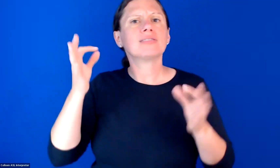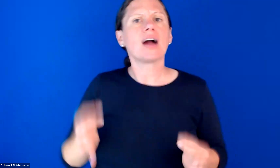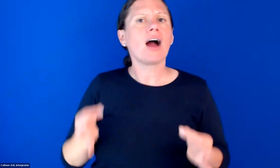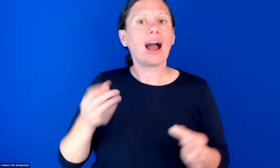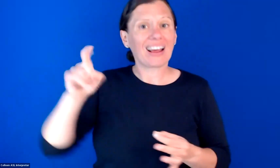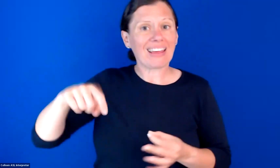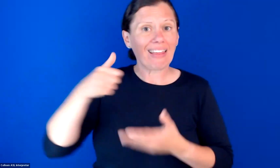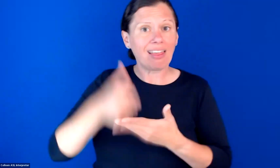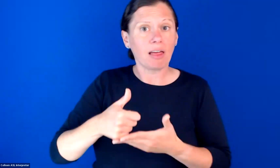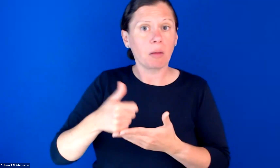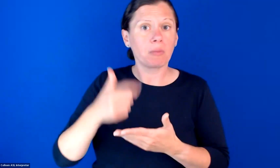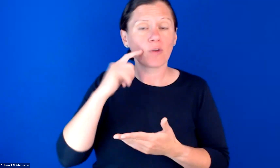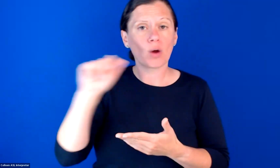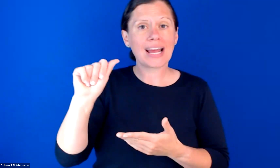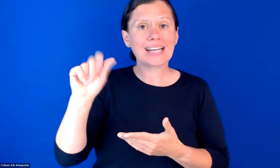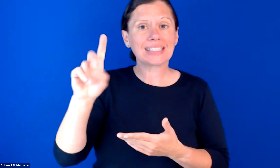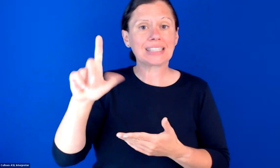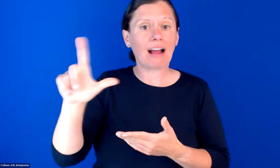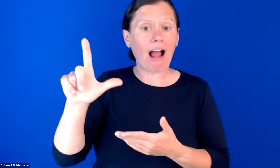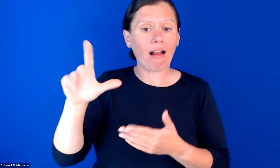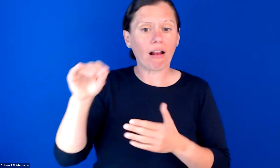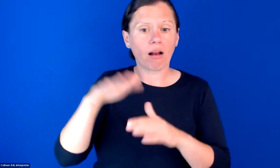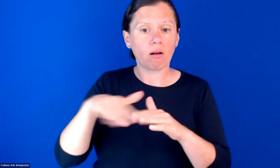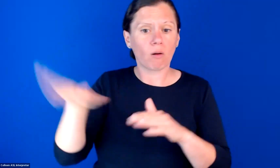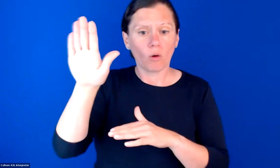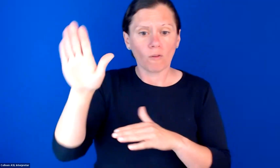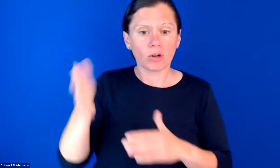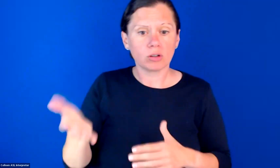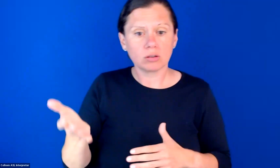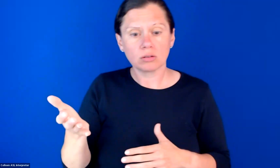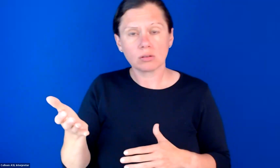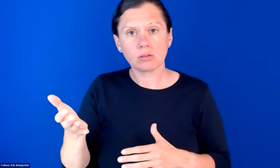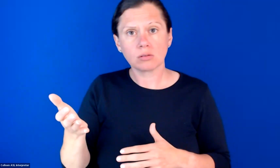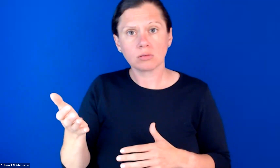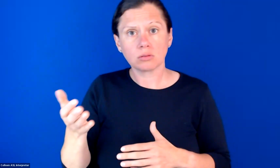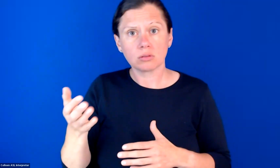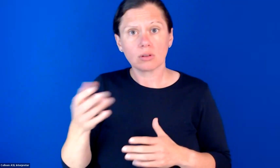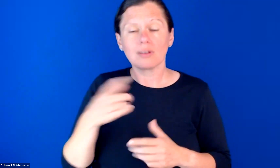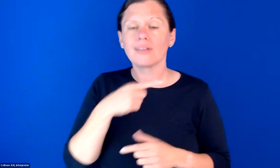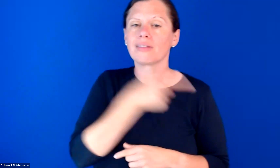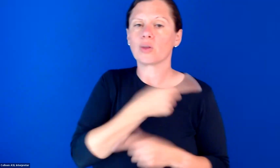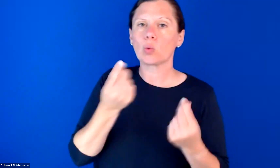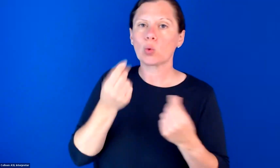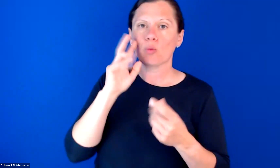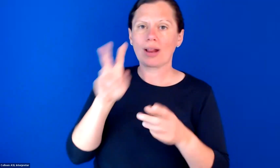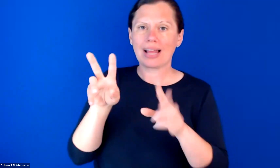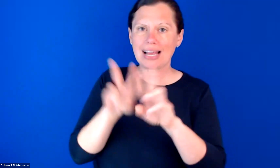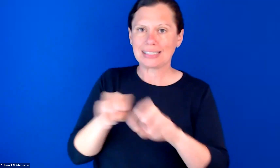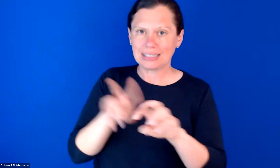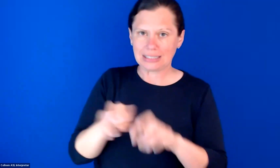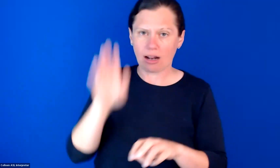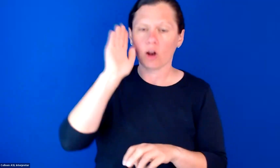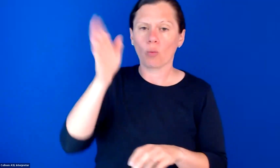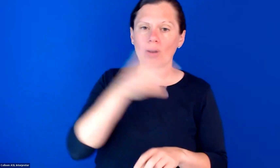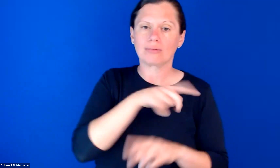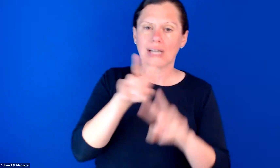provider confirmation? It will be done by an assessor. Usually those are folks who are employed by the